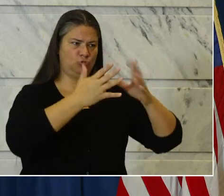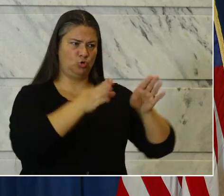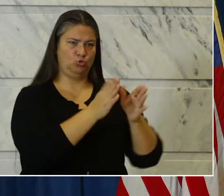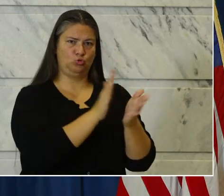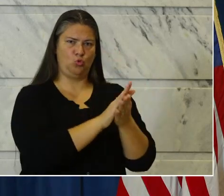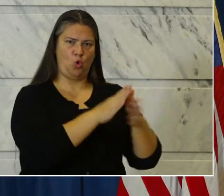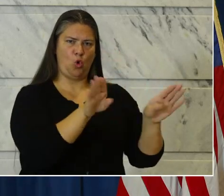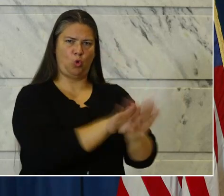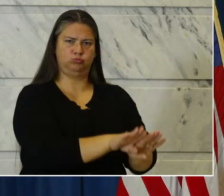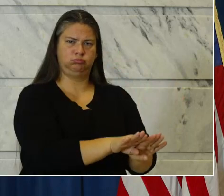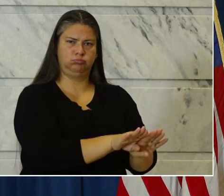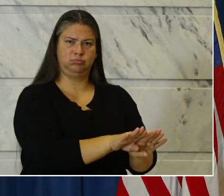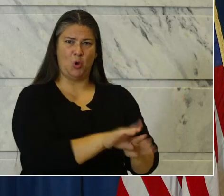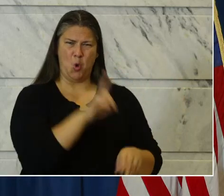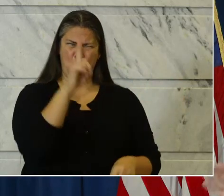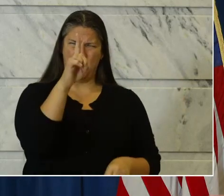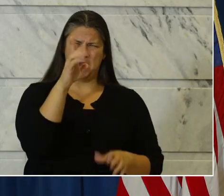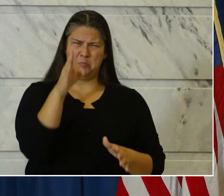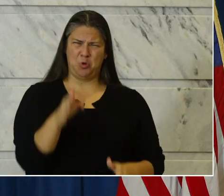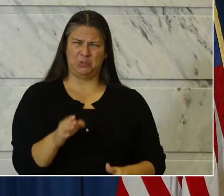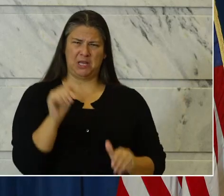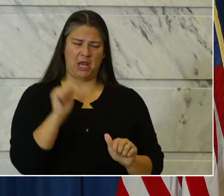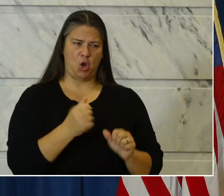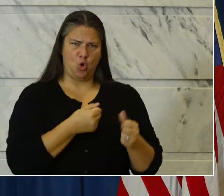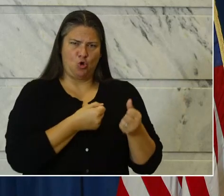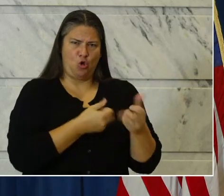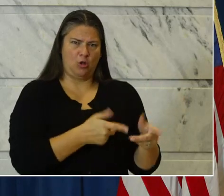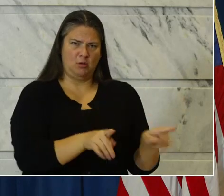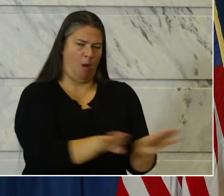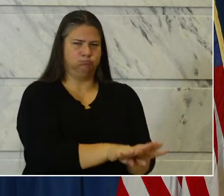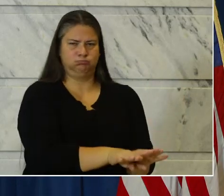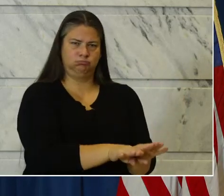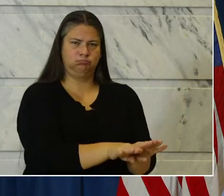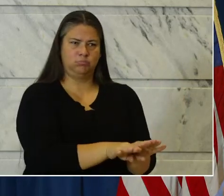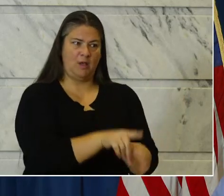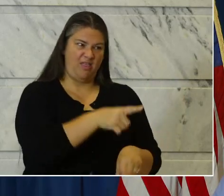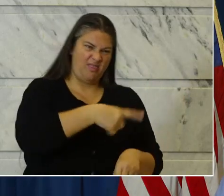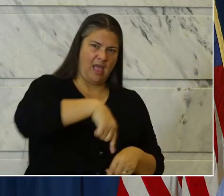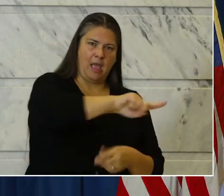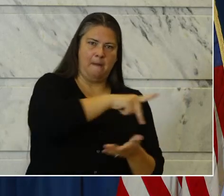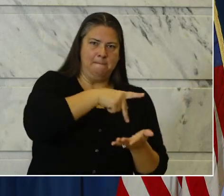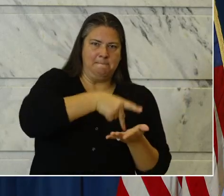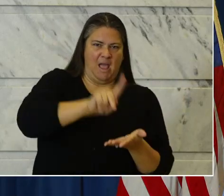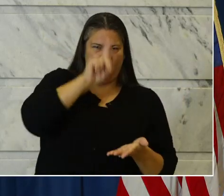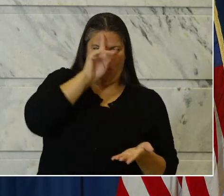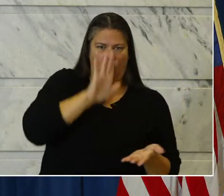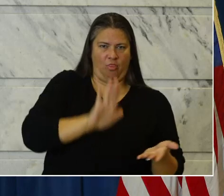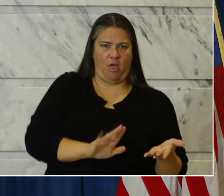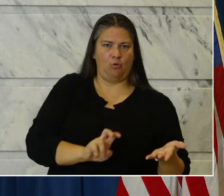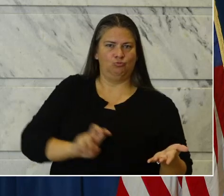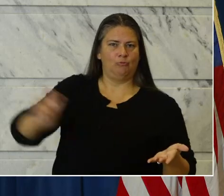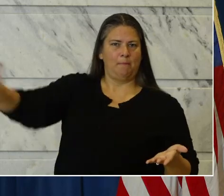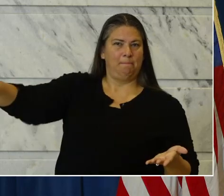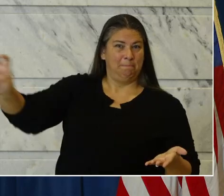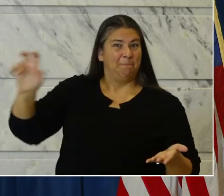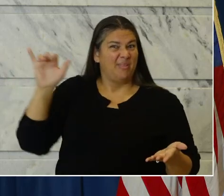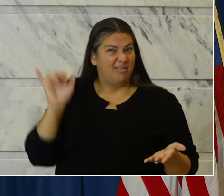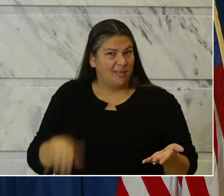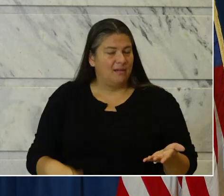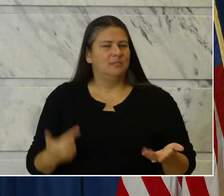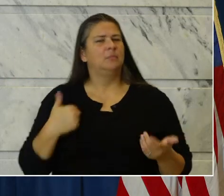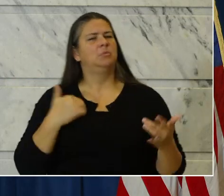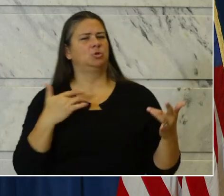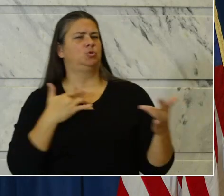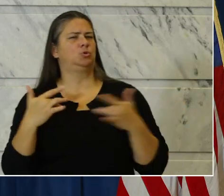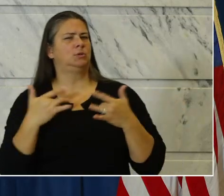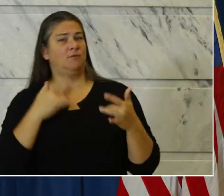one person making a bad decision, and everybody around can pay for it. So very worried, and for my